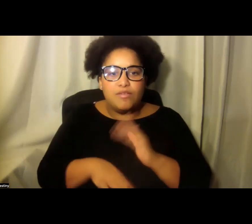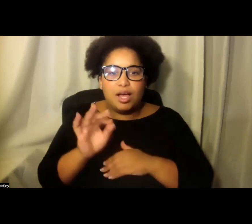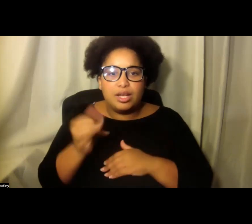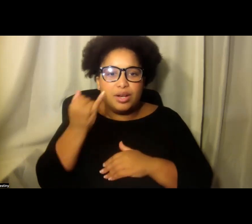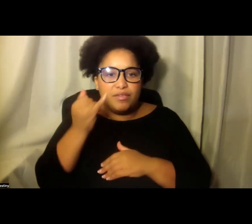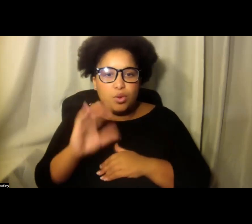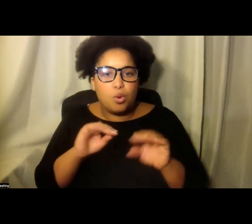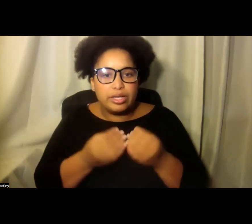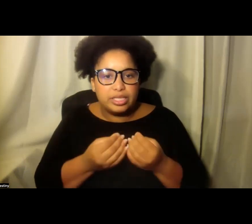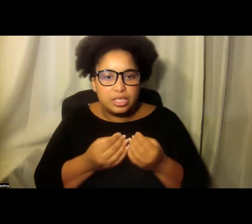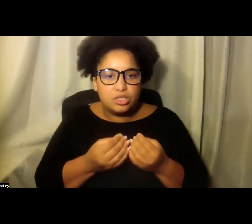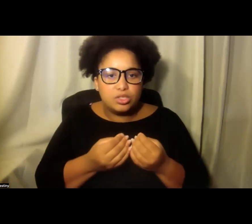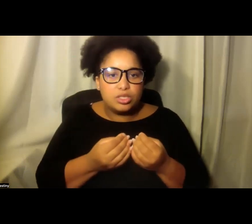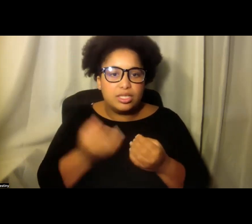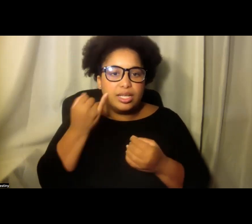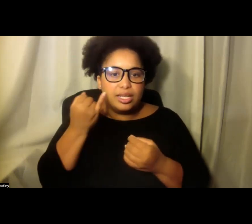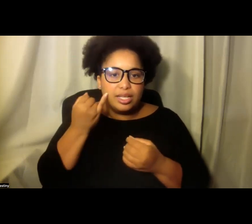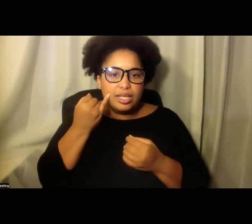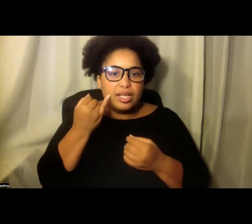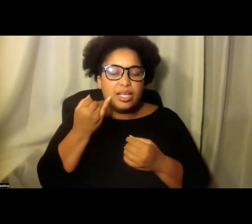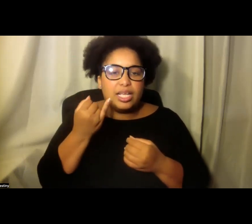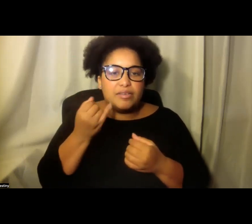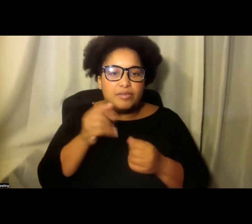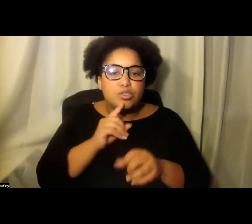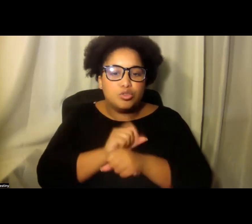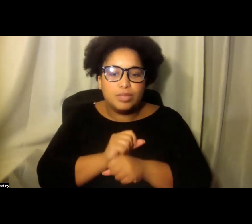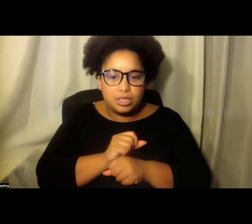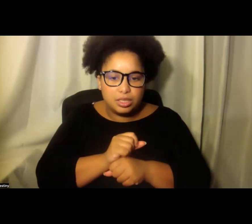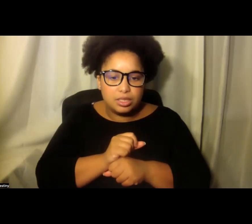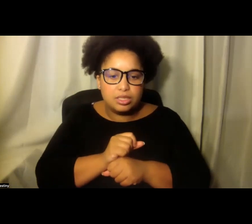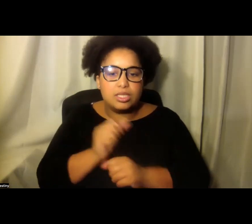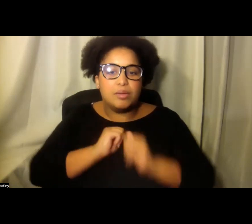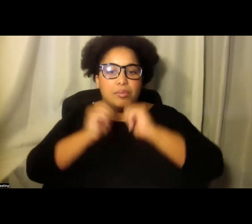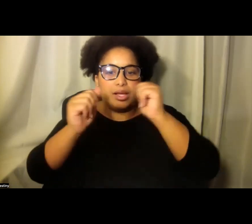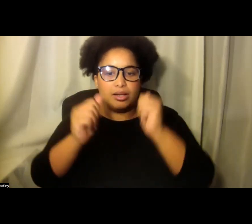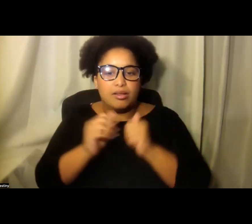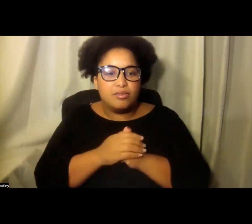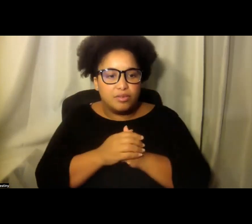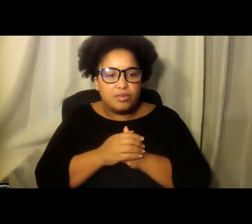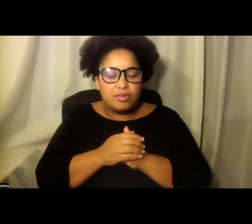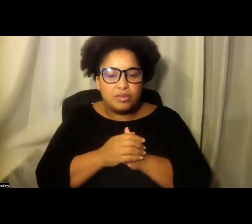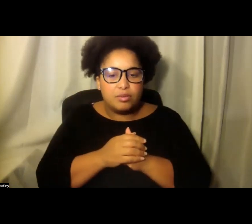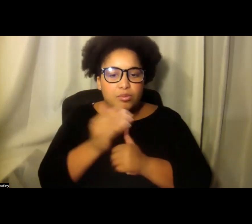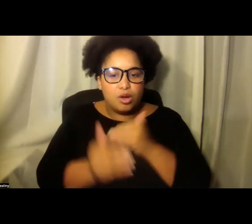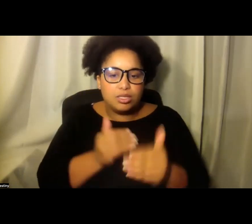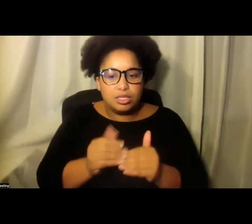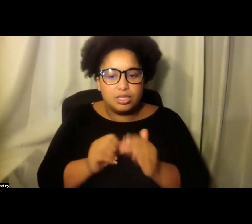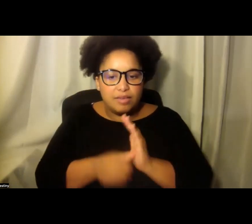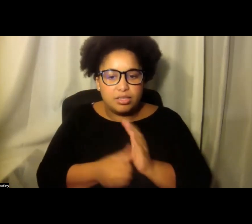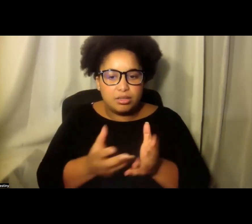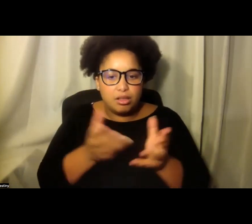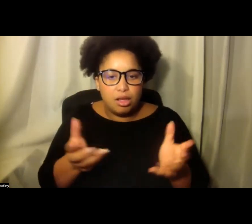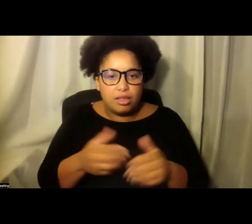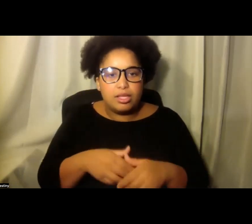your organization is in the running to, and is a competitive process that was emphasized a lot. There's